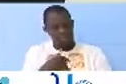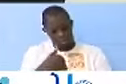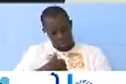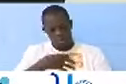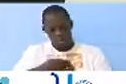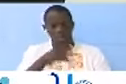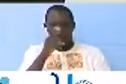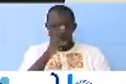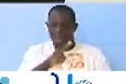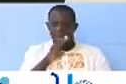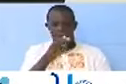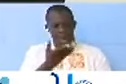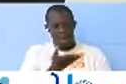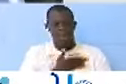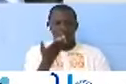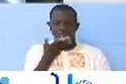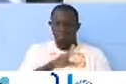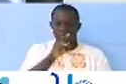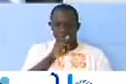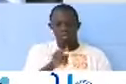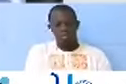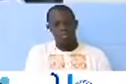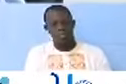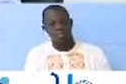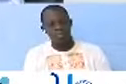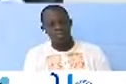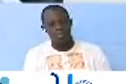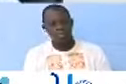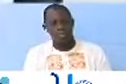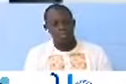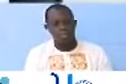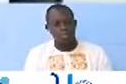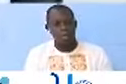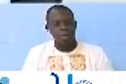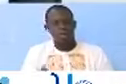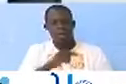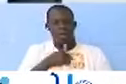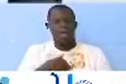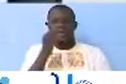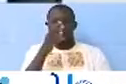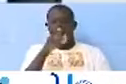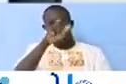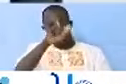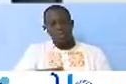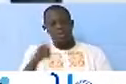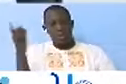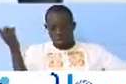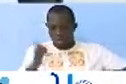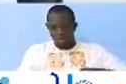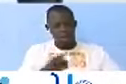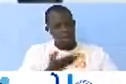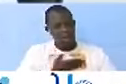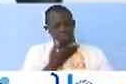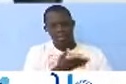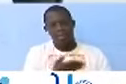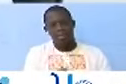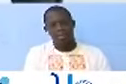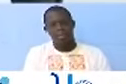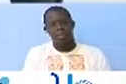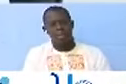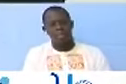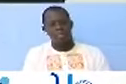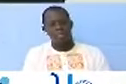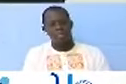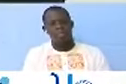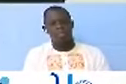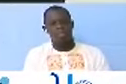from you. What I said is that he was beaten. And according to you, you were